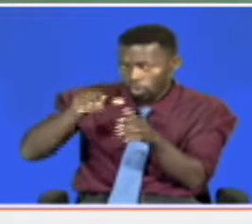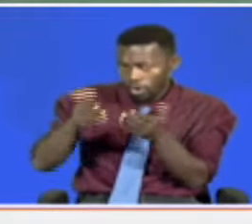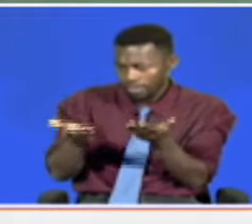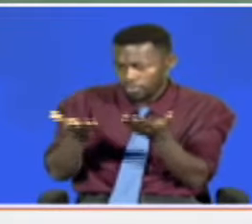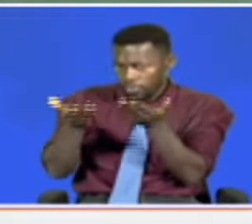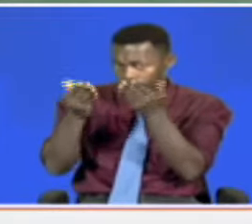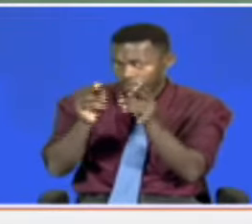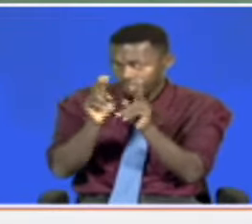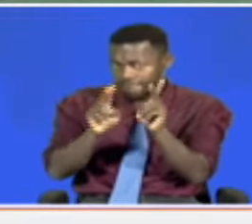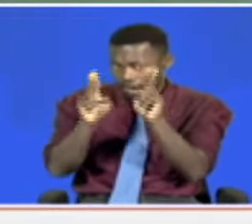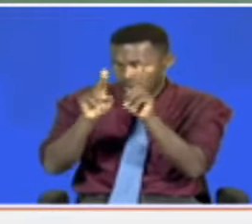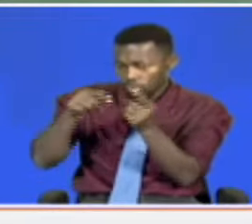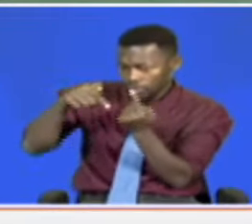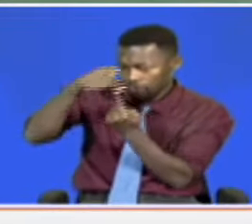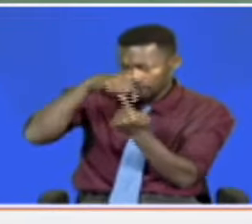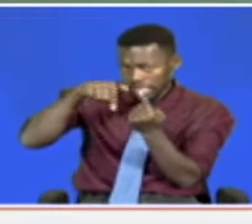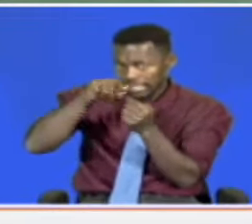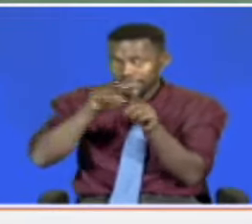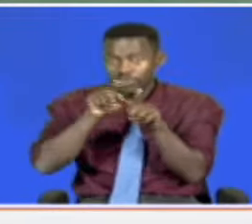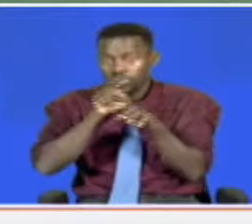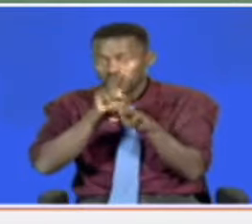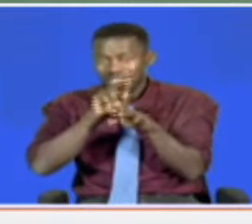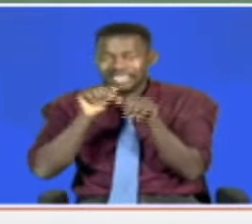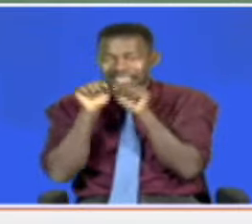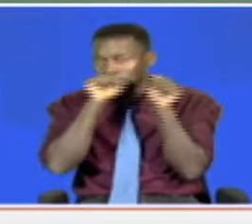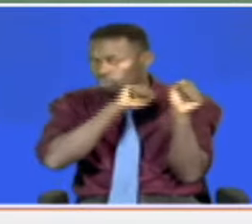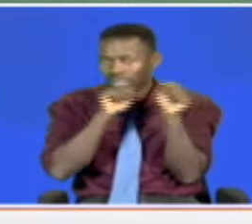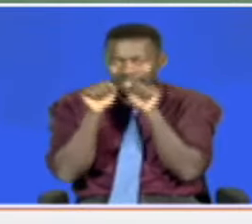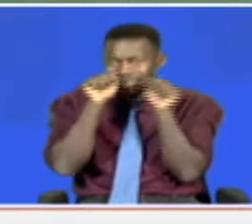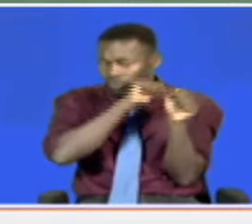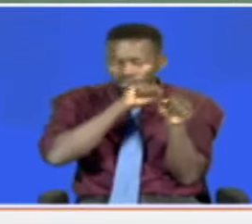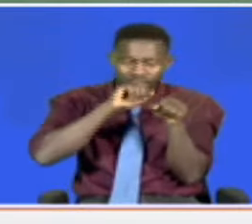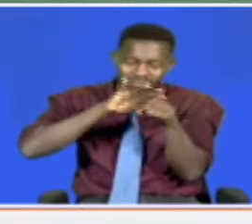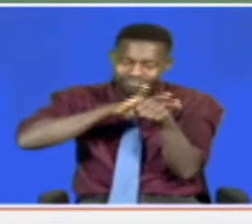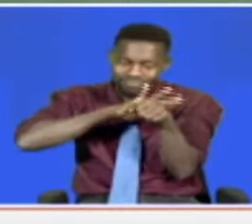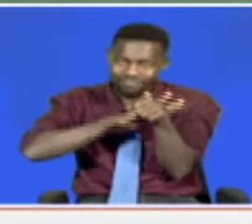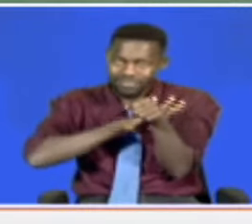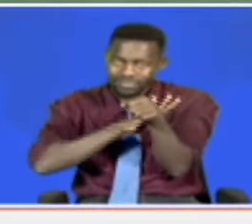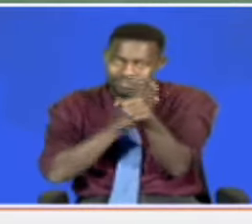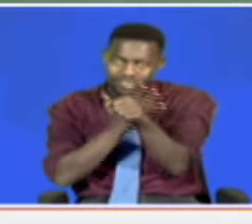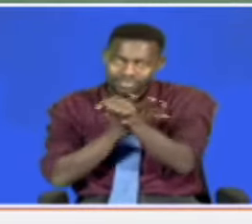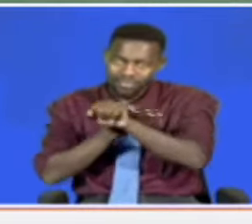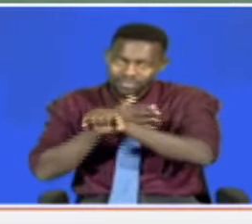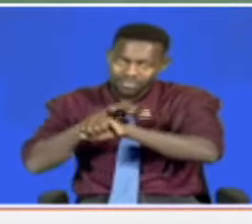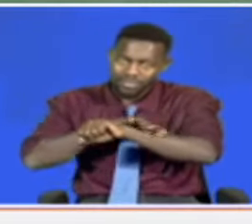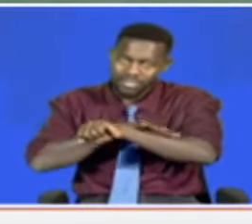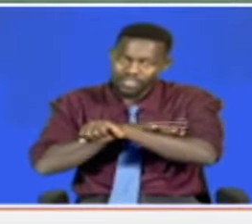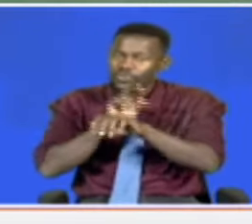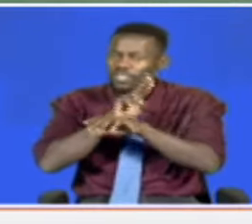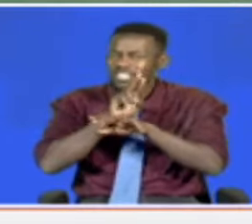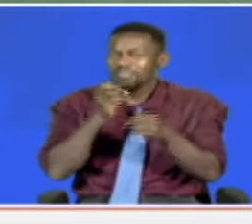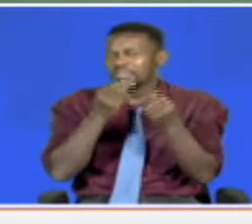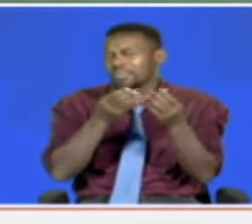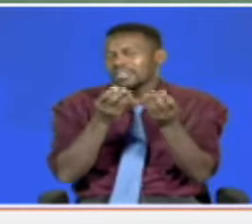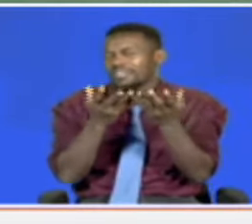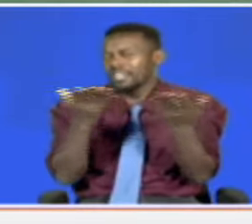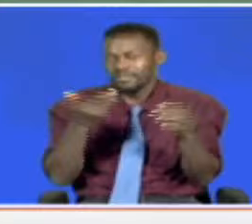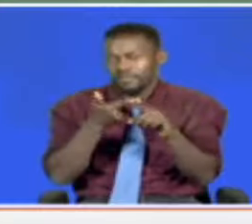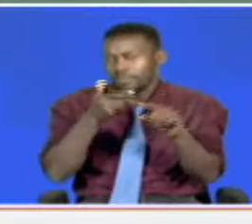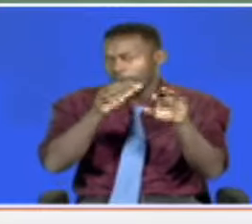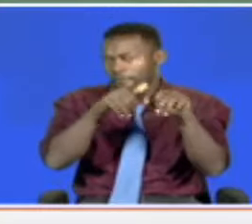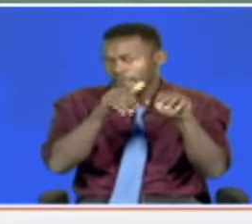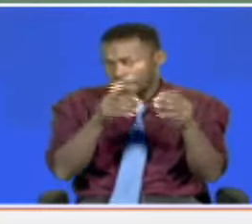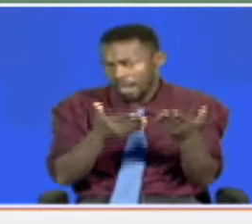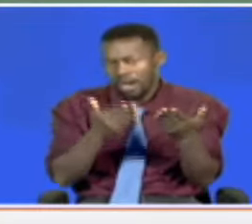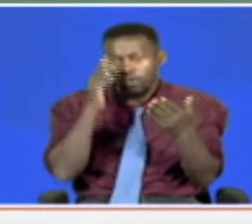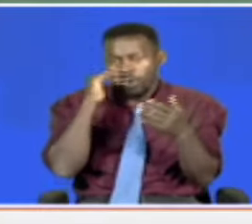We are creating another one on sugar bagasse. We're experimenting on so many others as we get into the future, because it's not a